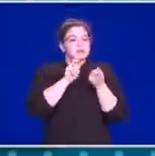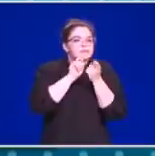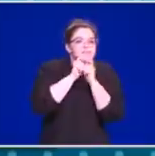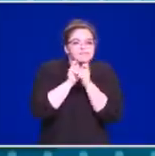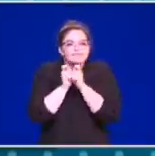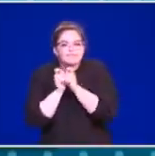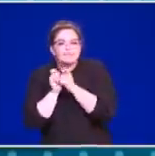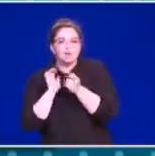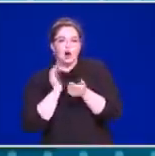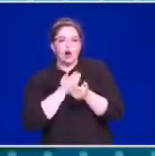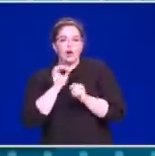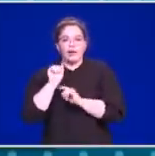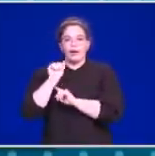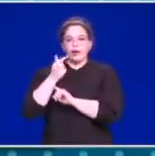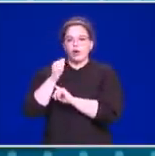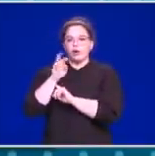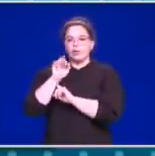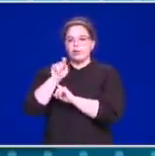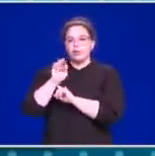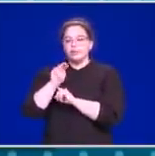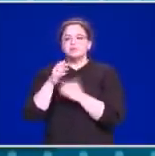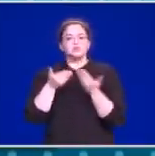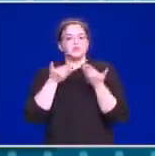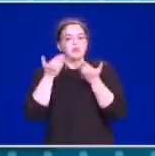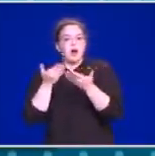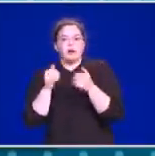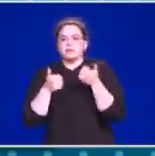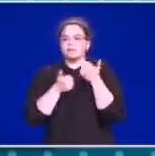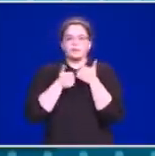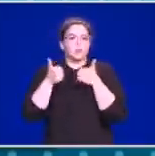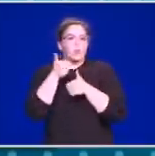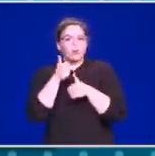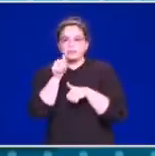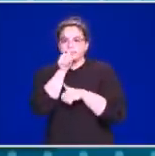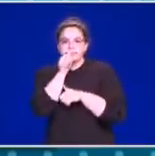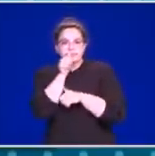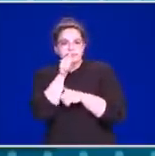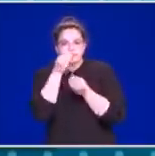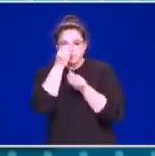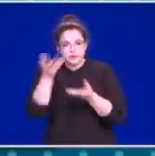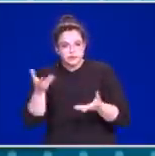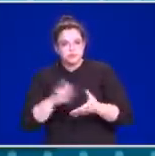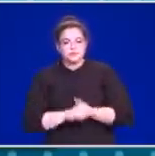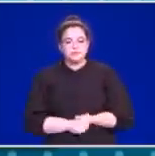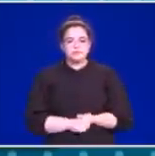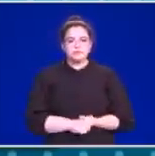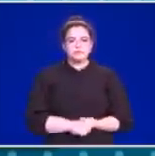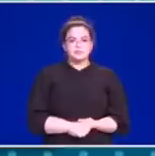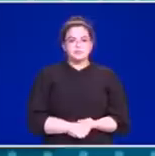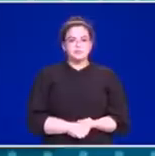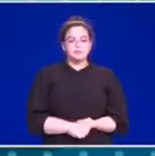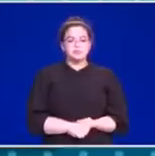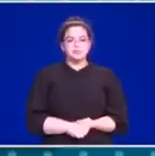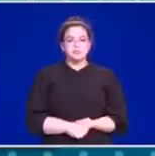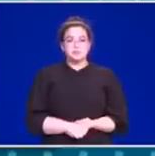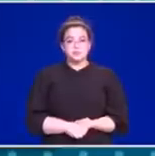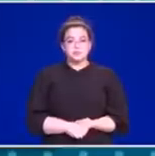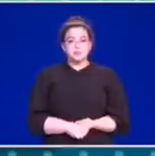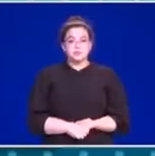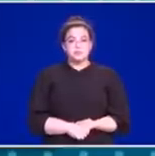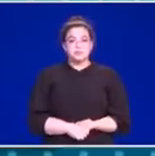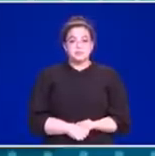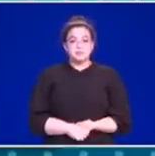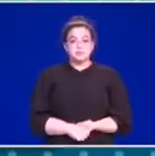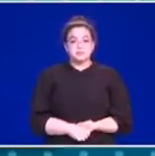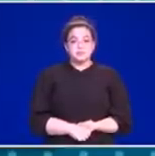tailoring our algorithms to provide the best information that we could for redistricting and in the future